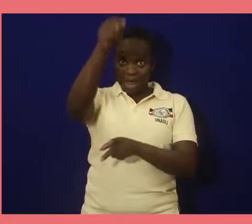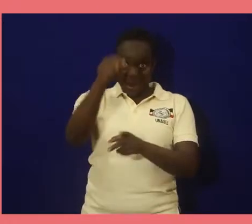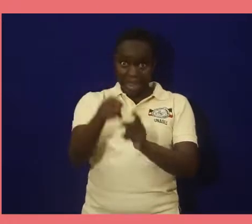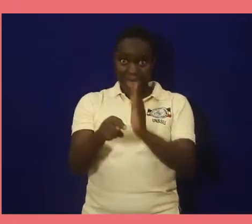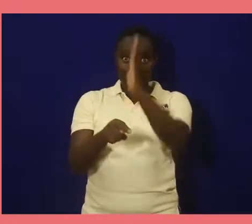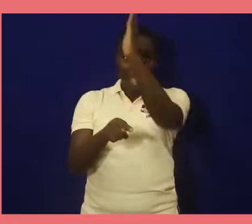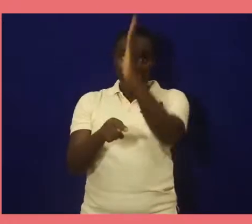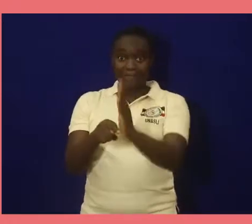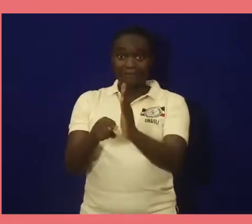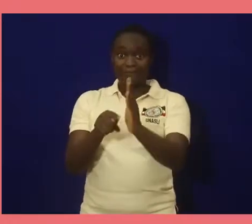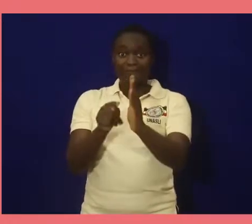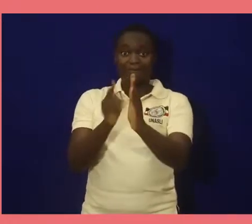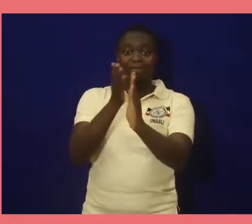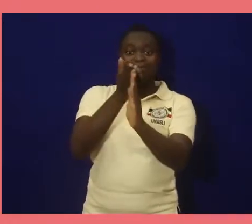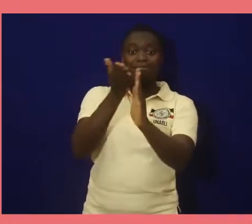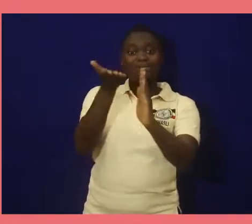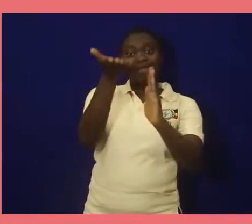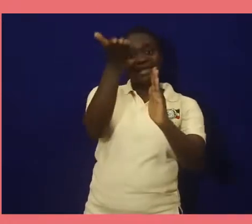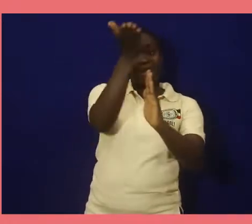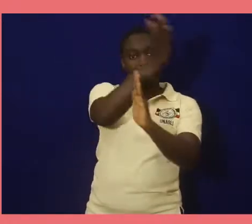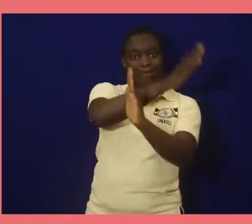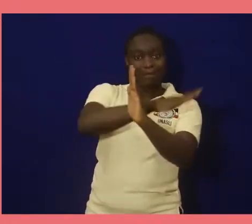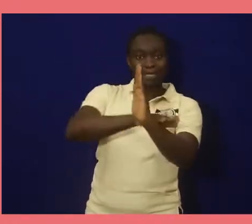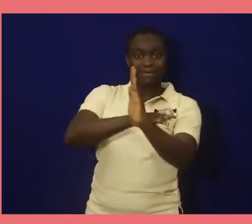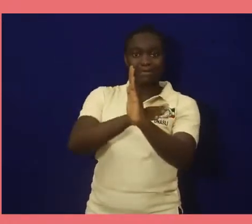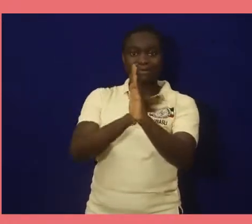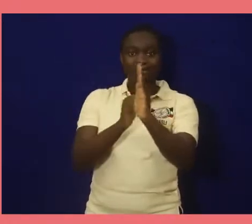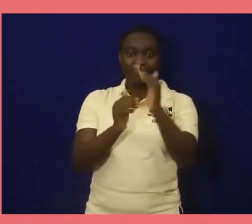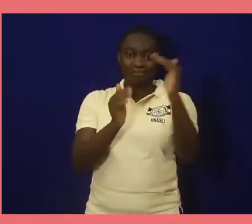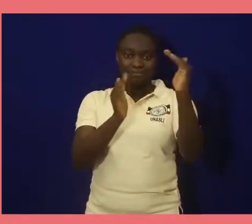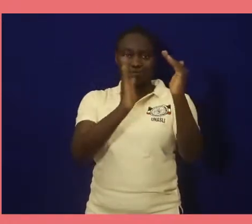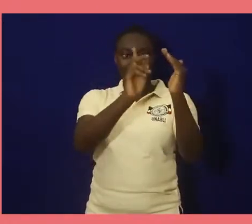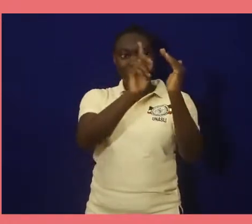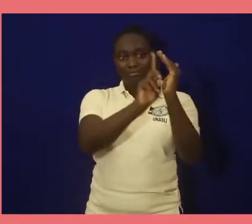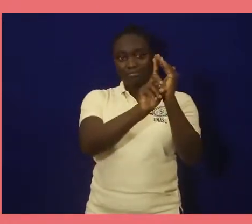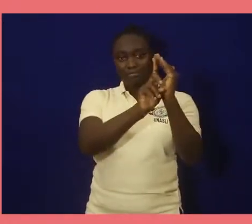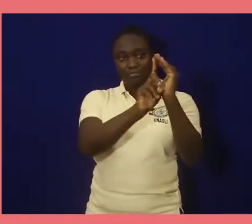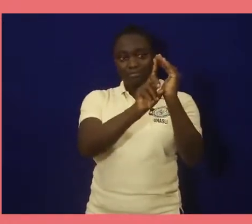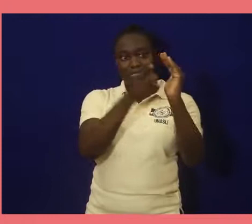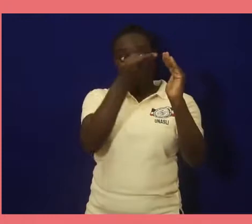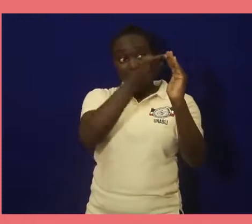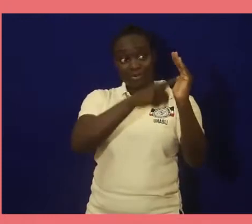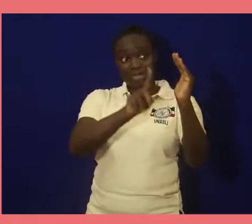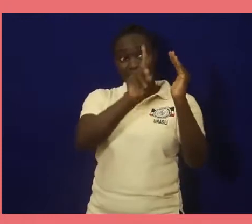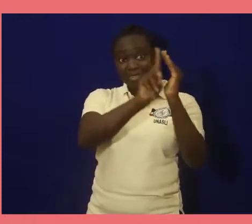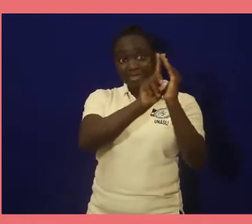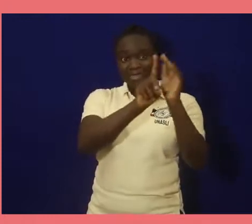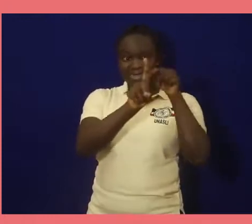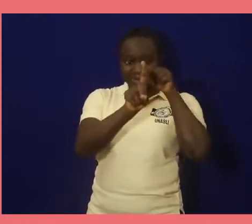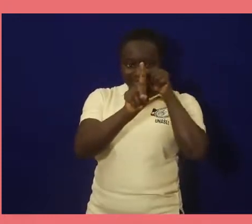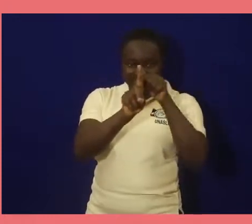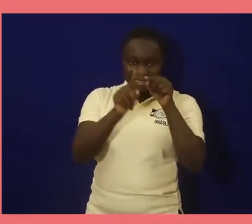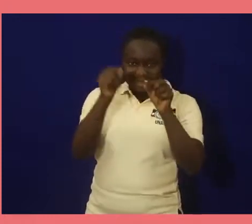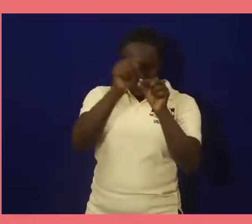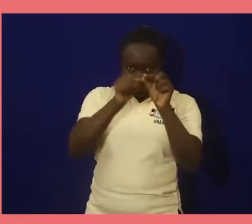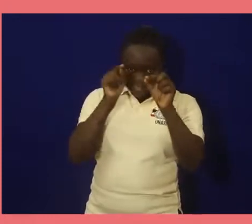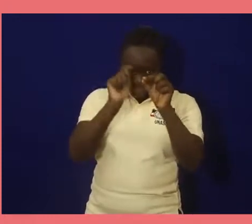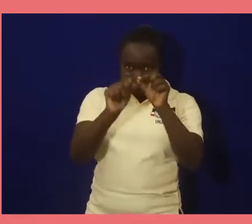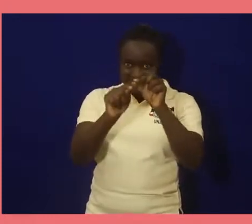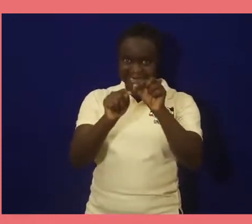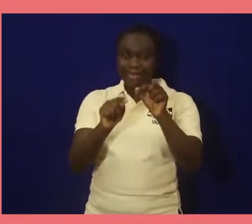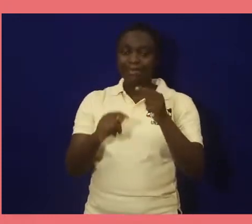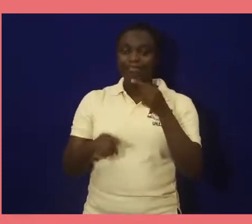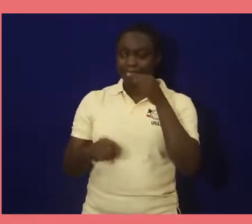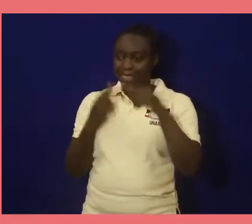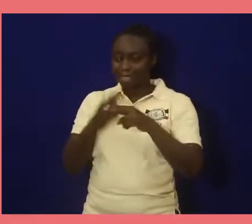cut it off, we remain with a part of it. And the center is what we are calling the